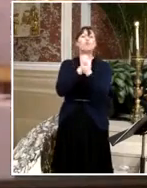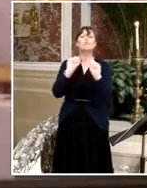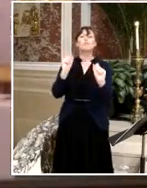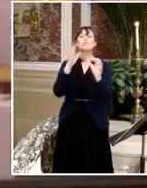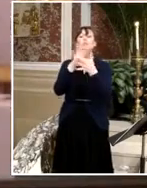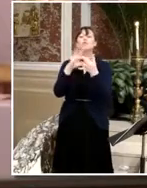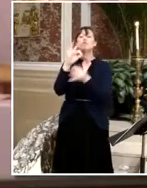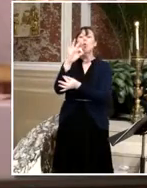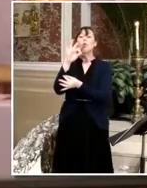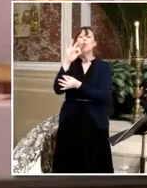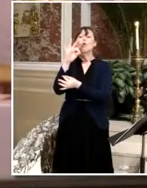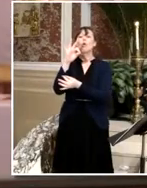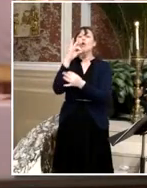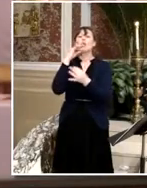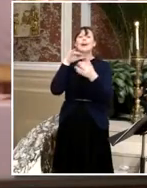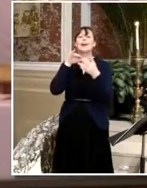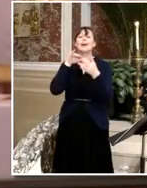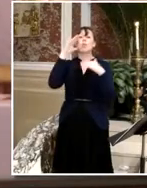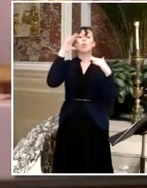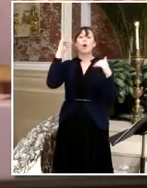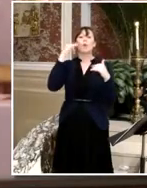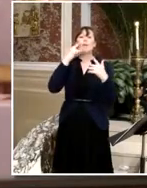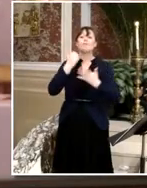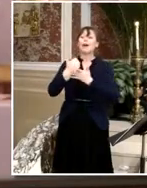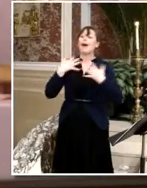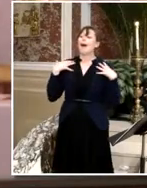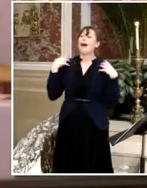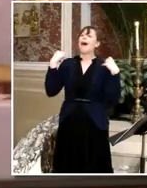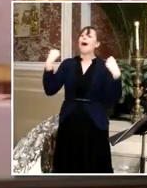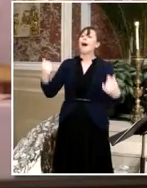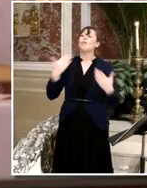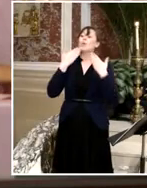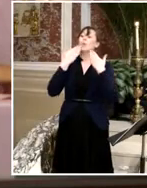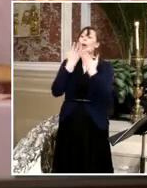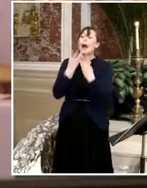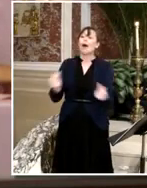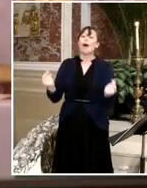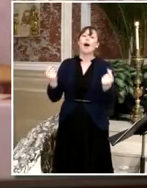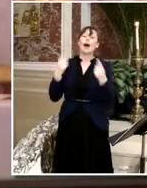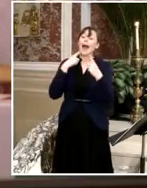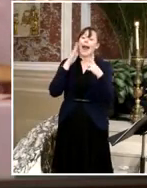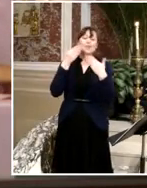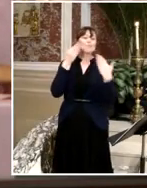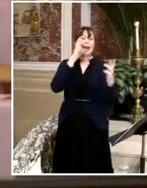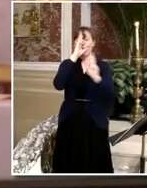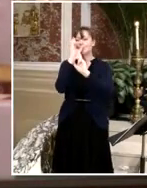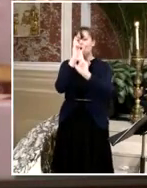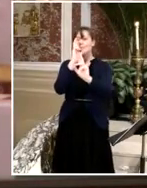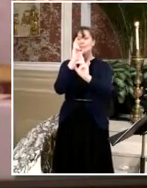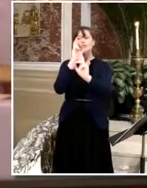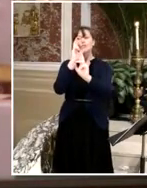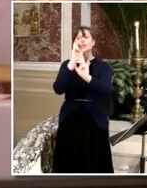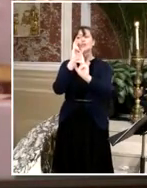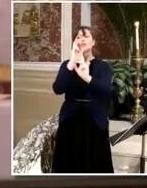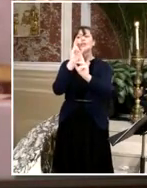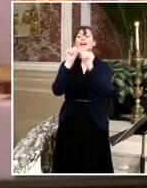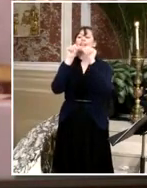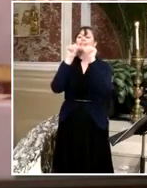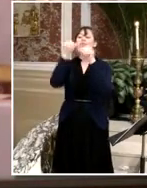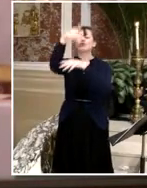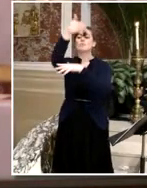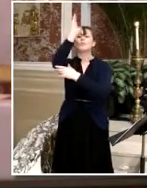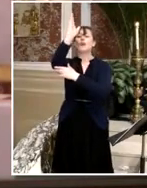souls, in hope of health and well-being, and paying their homage to you, the eternal